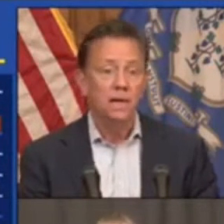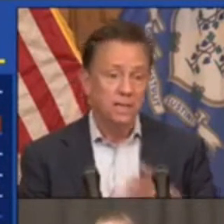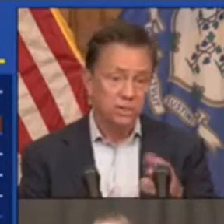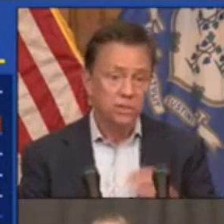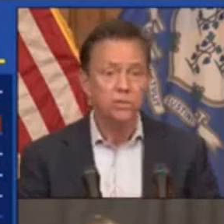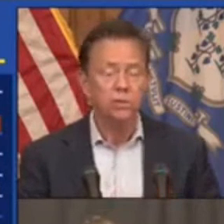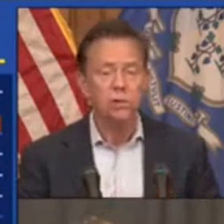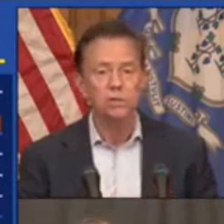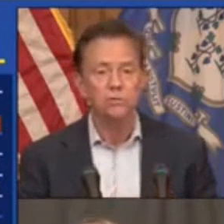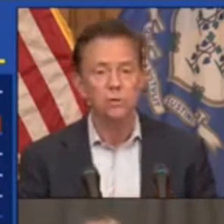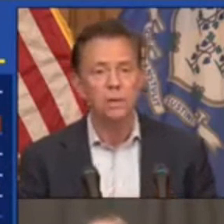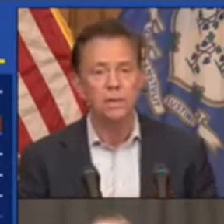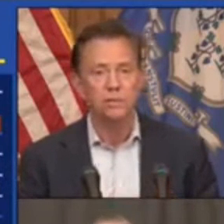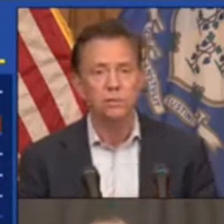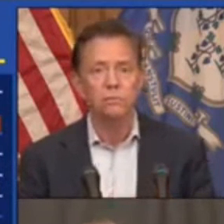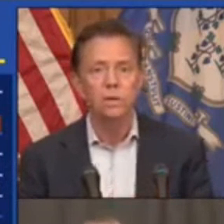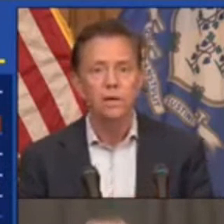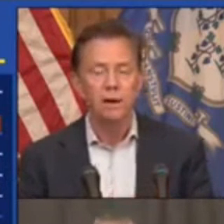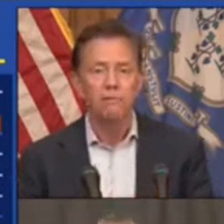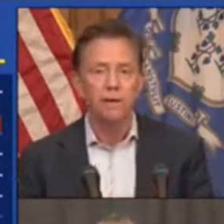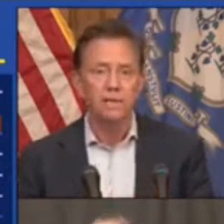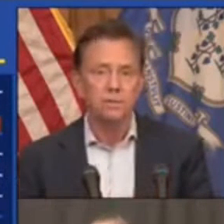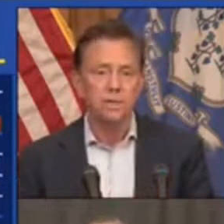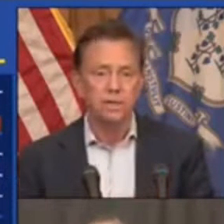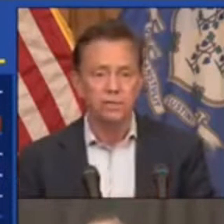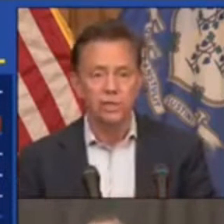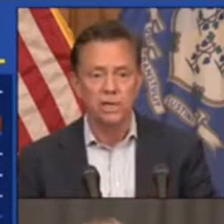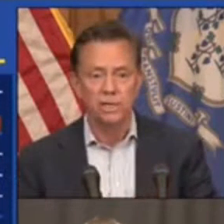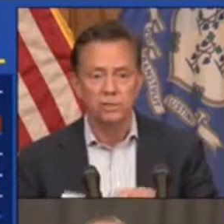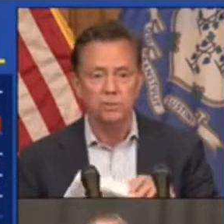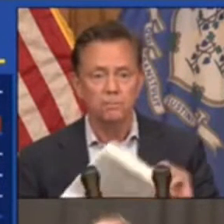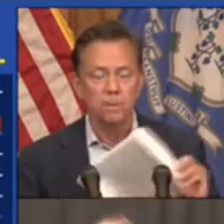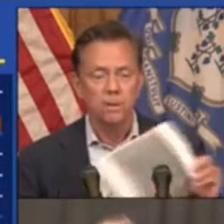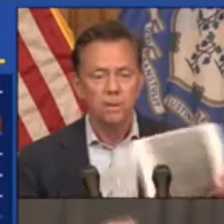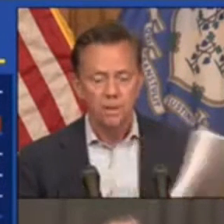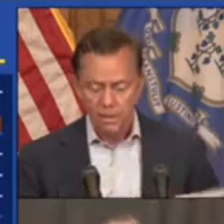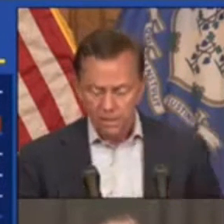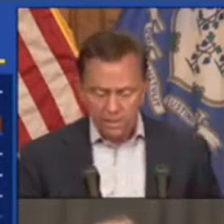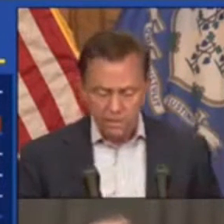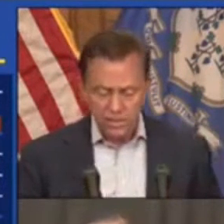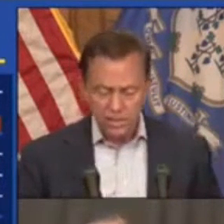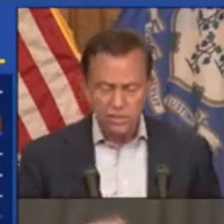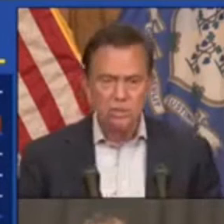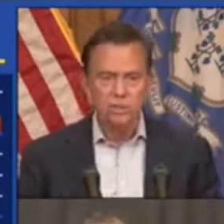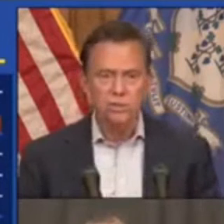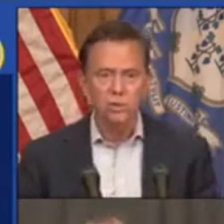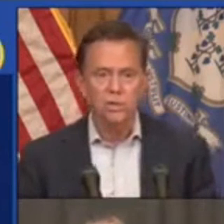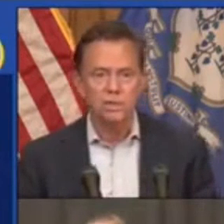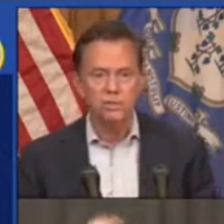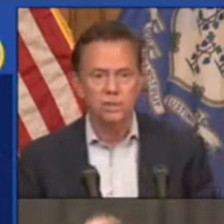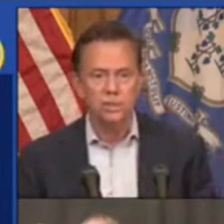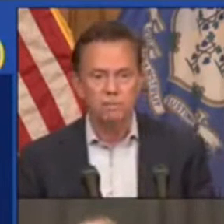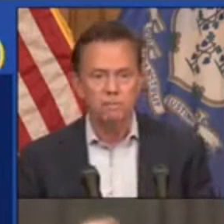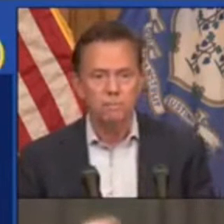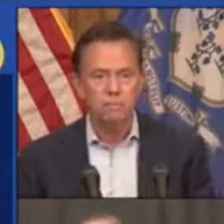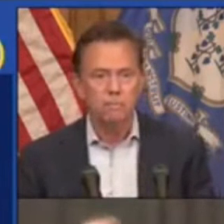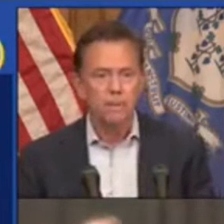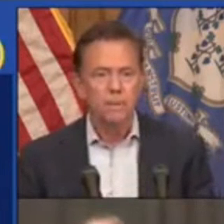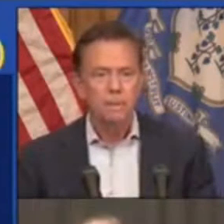And this chart just reminds you how fast it can change. This next chart is